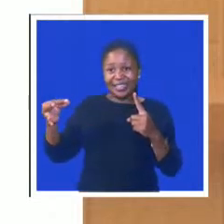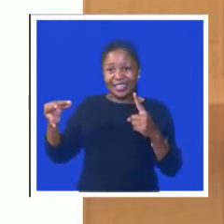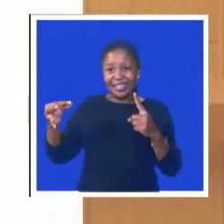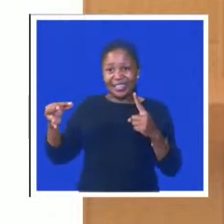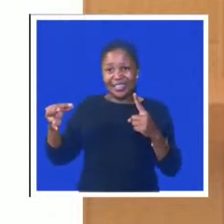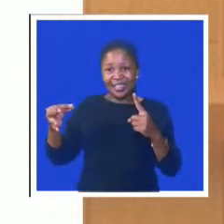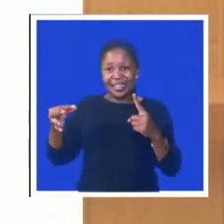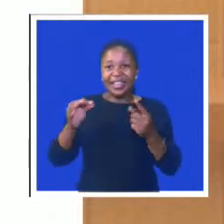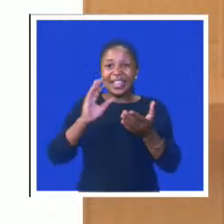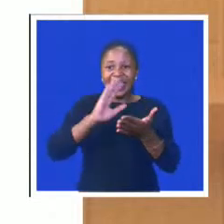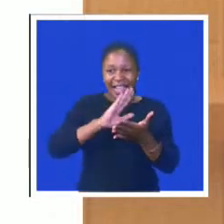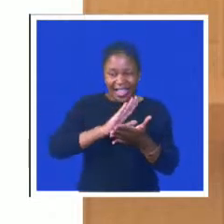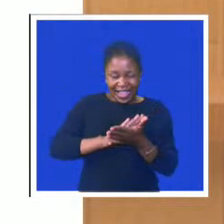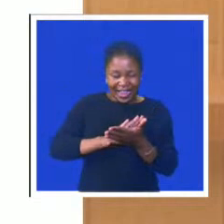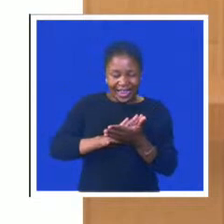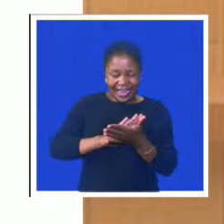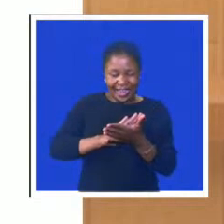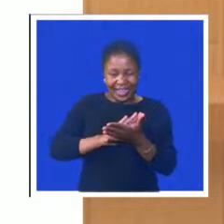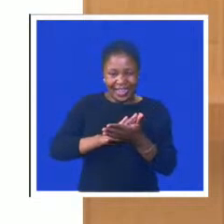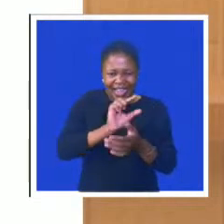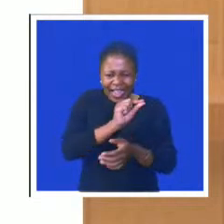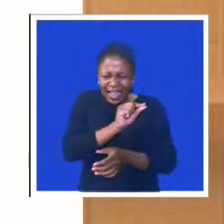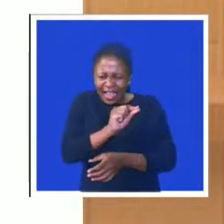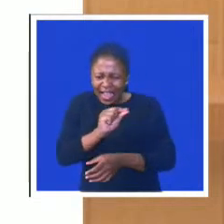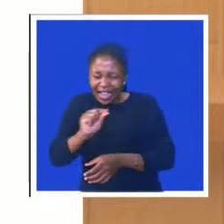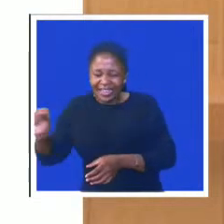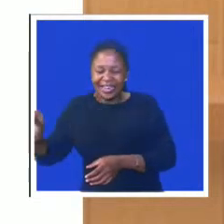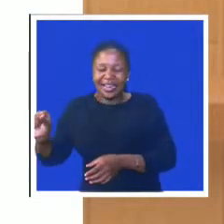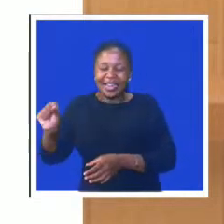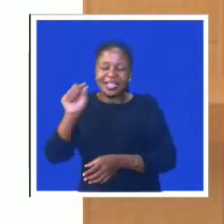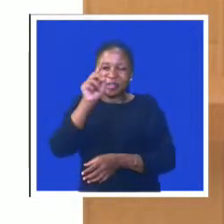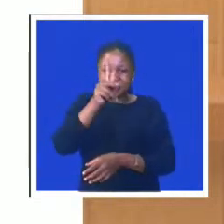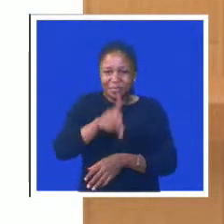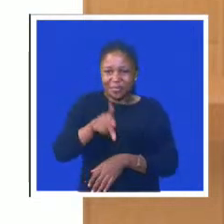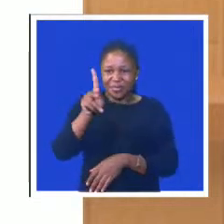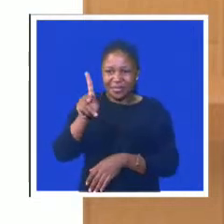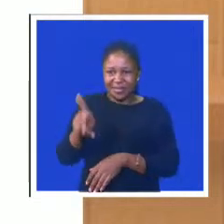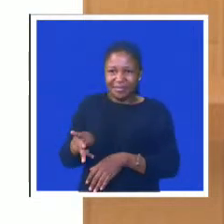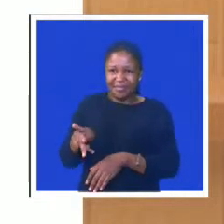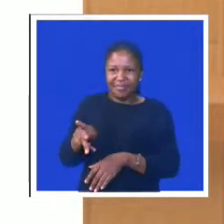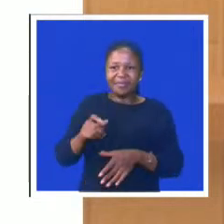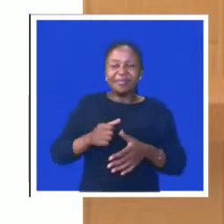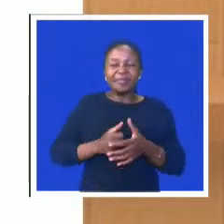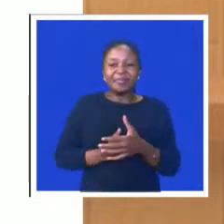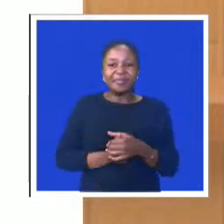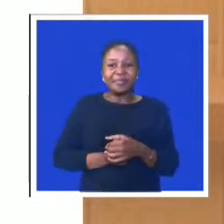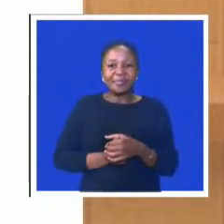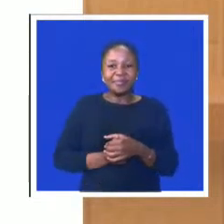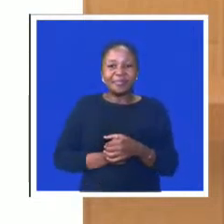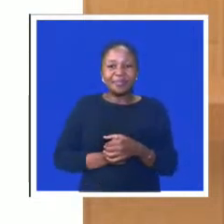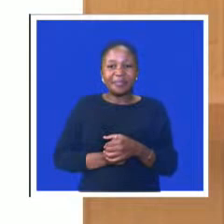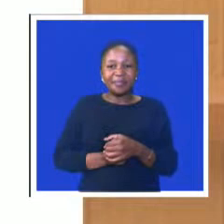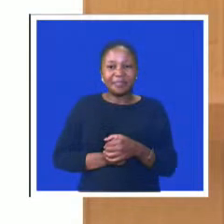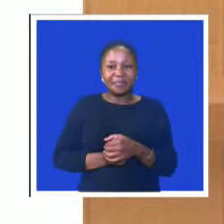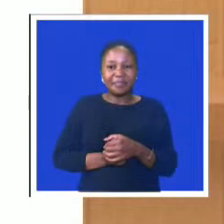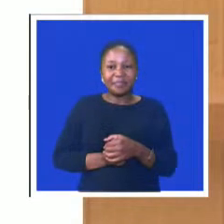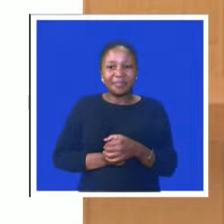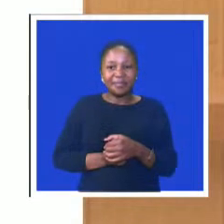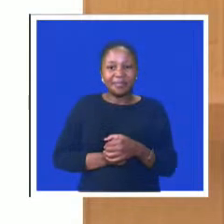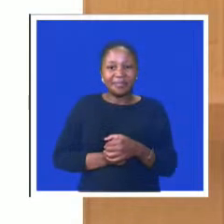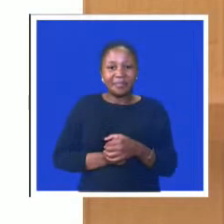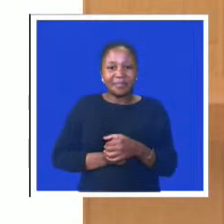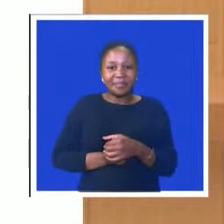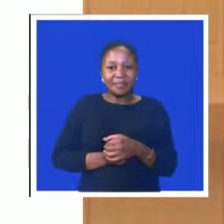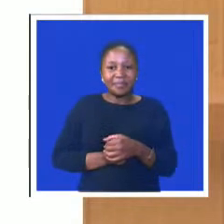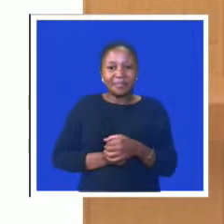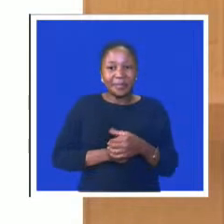and underline the preposition. Okay,